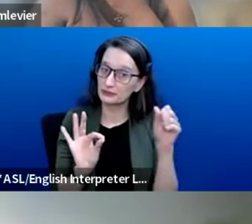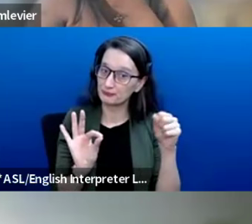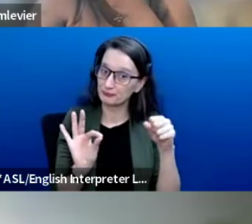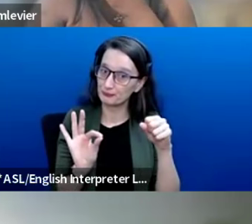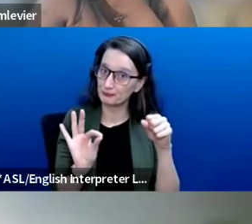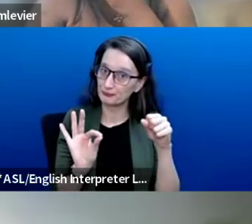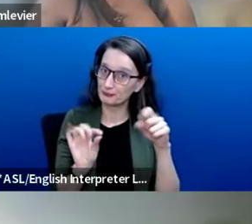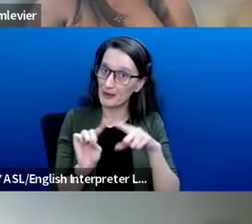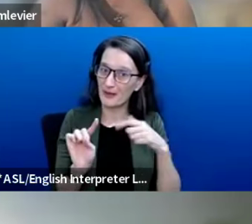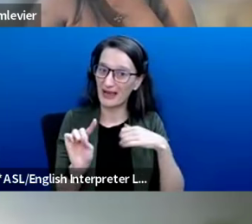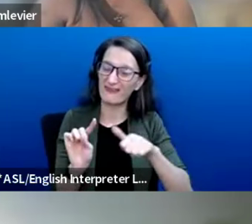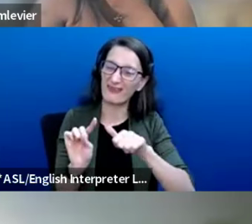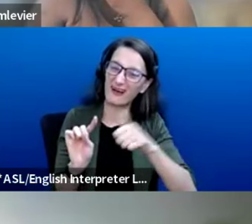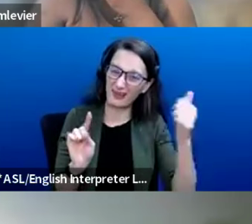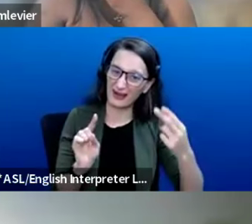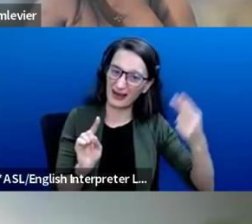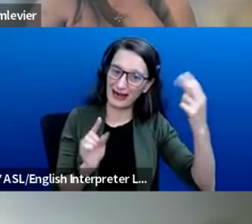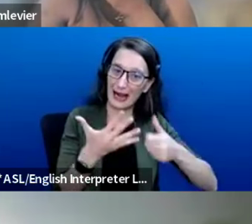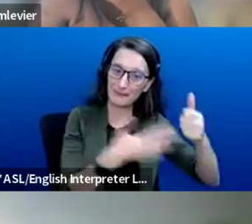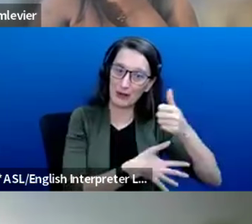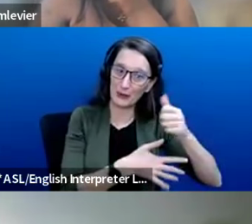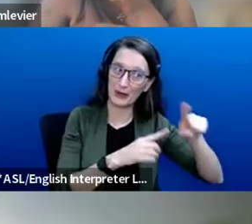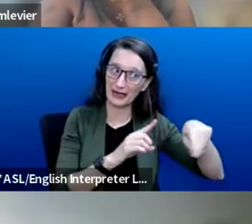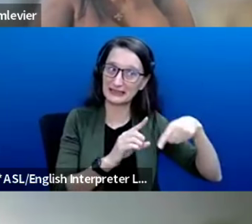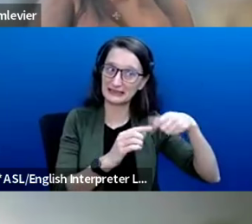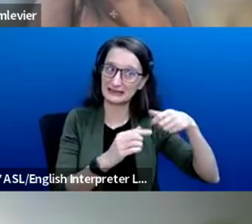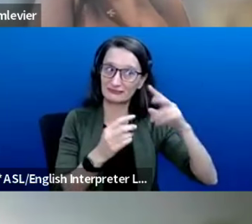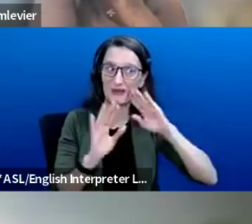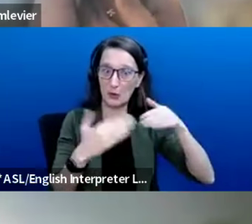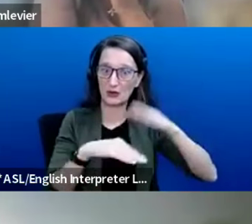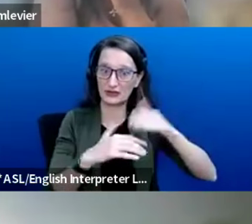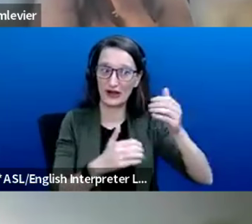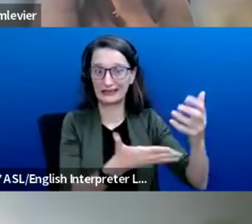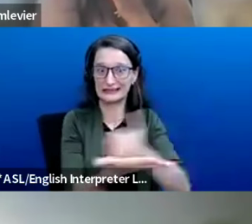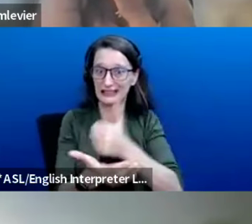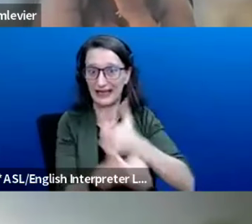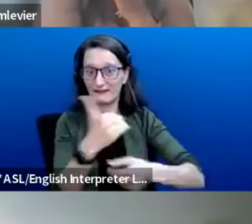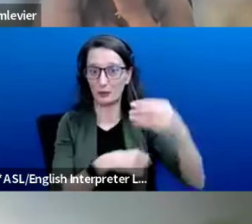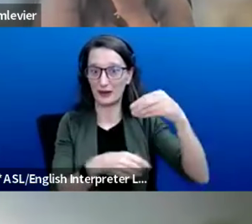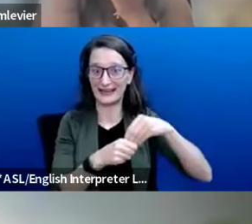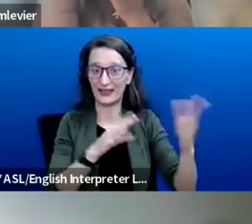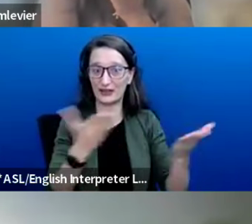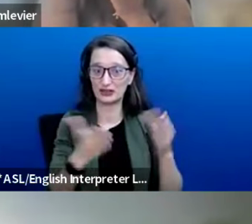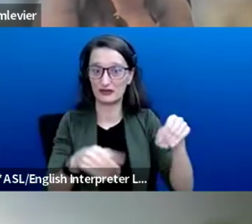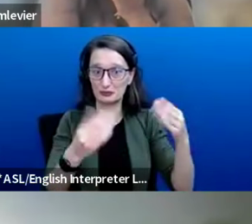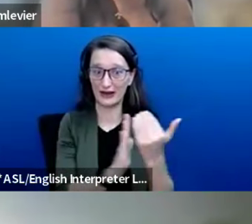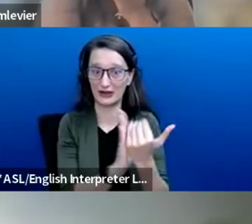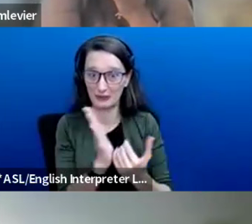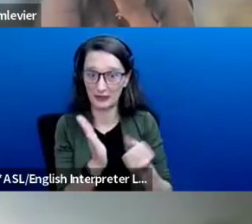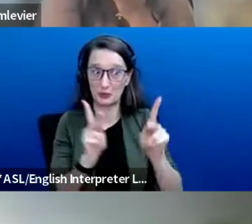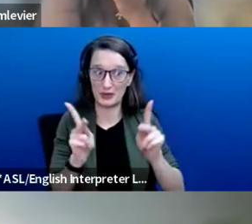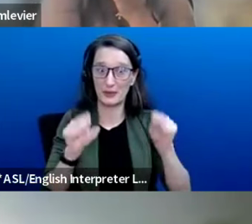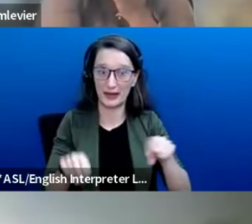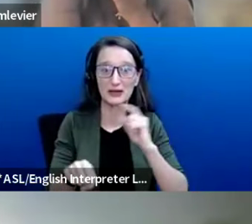these other really high priorities about just getting everyone in the service provider directory right now, so that folks can bill.